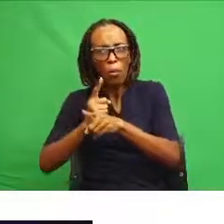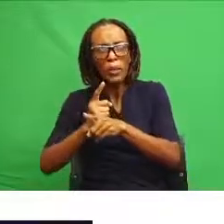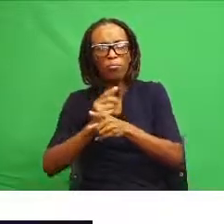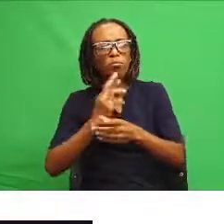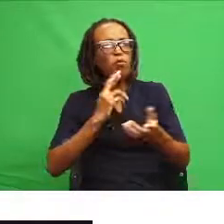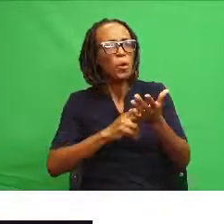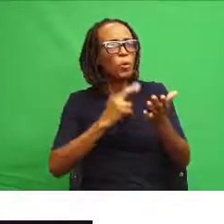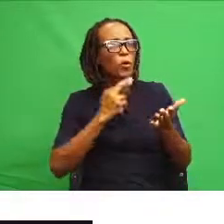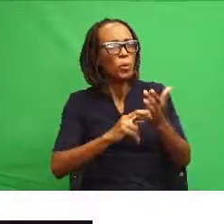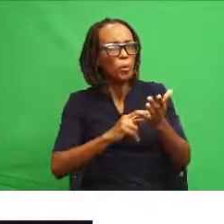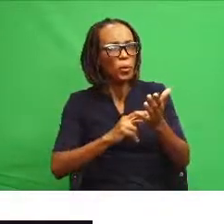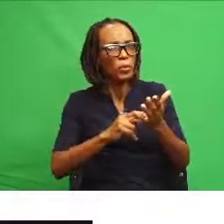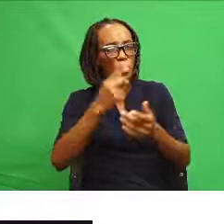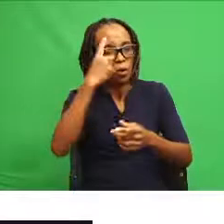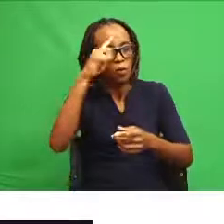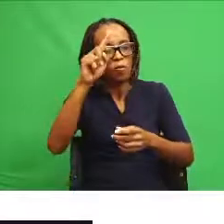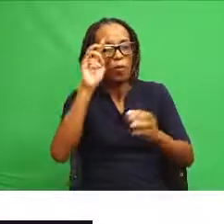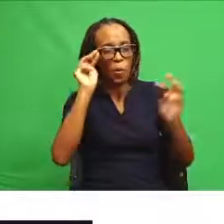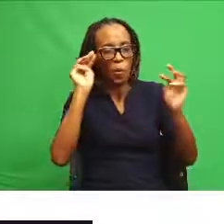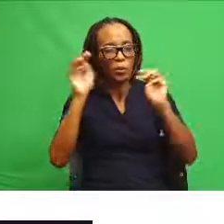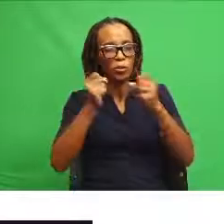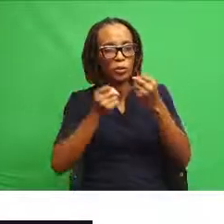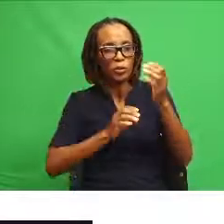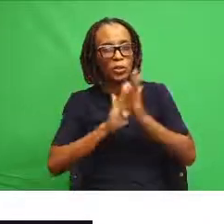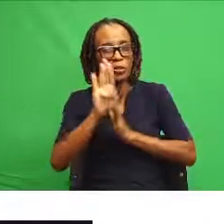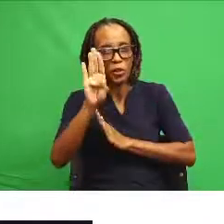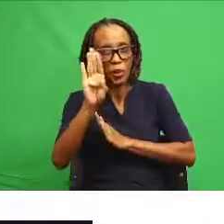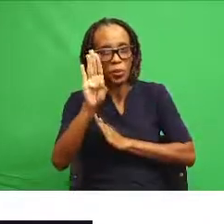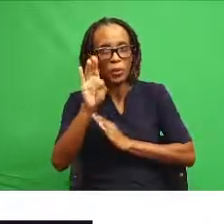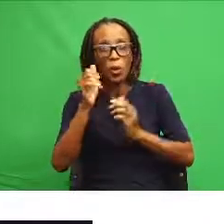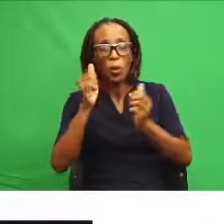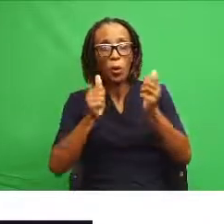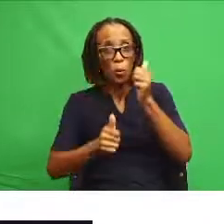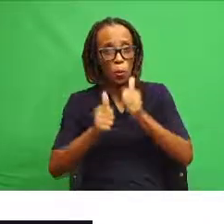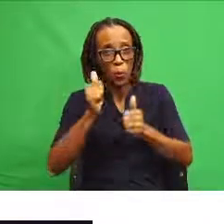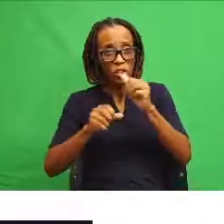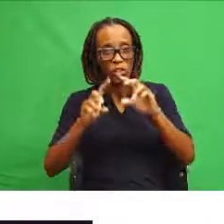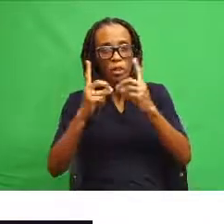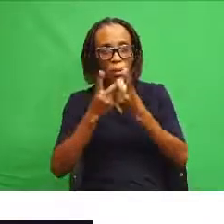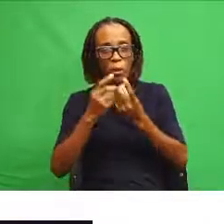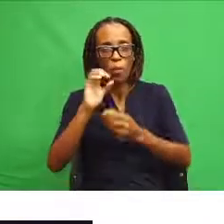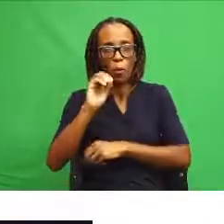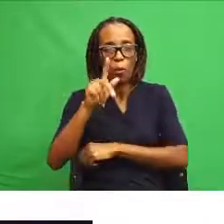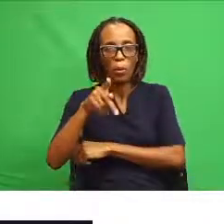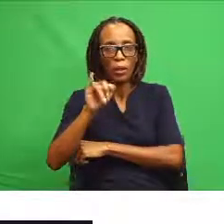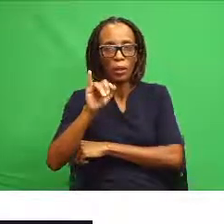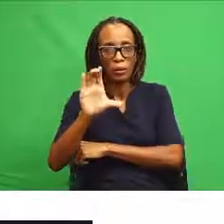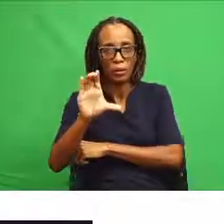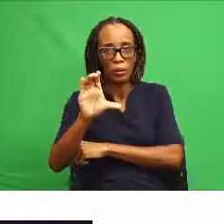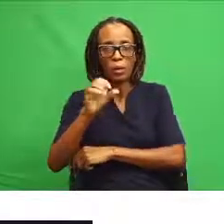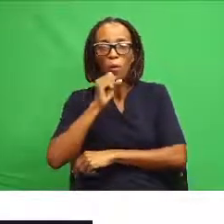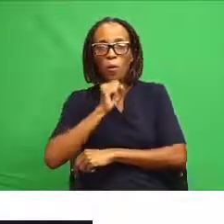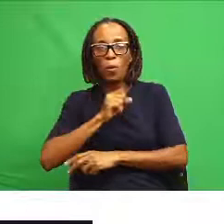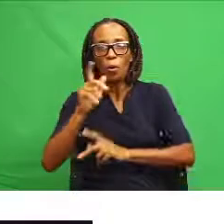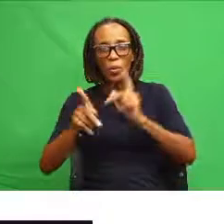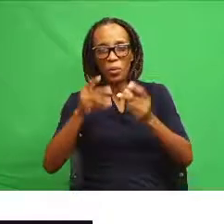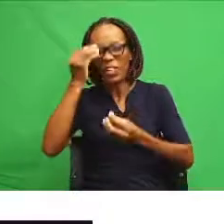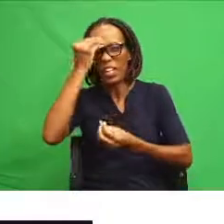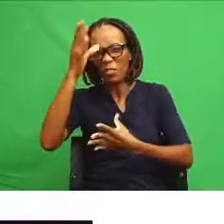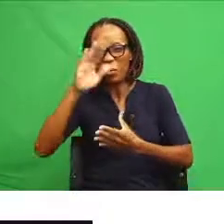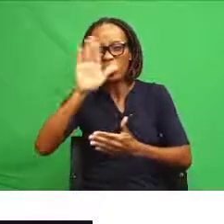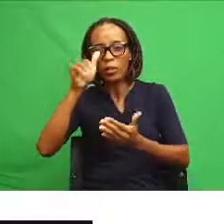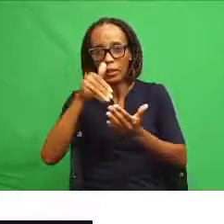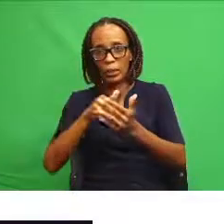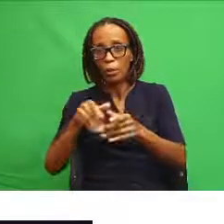Ministry's Older Persons Information Center, which we refer to as OPIC, and the Trinidad and Tobago Police Service.